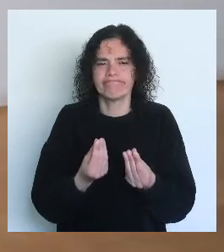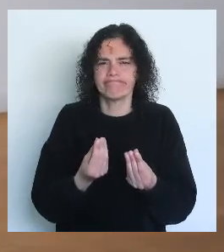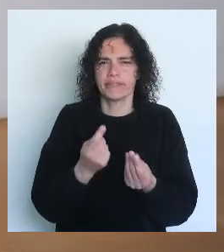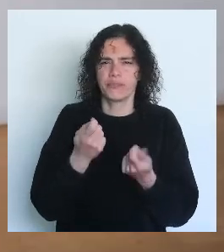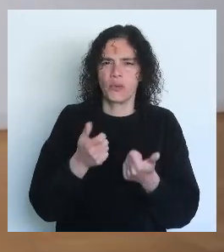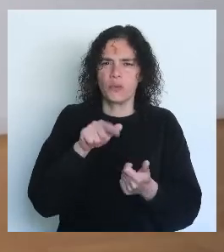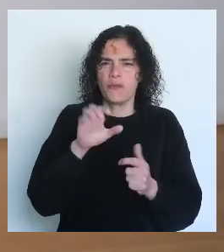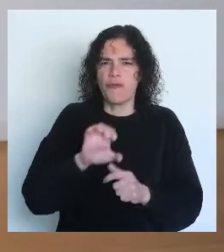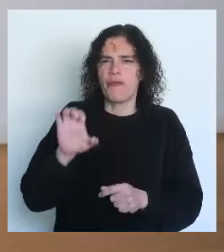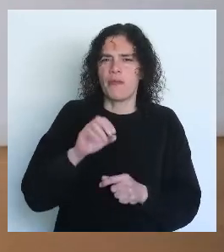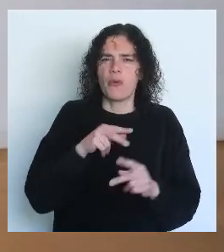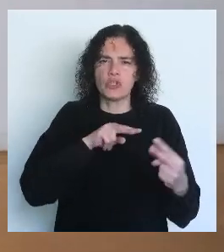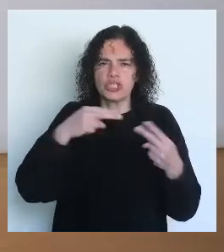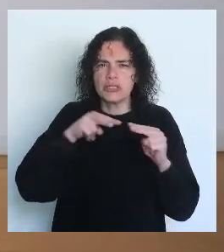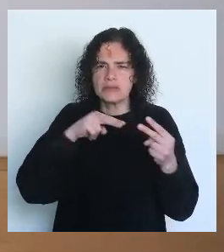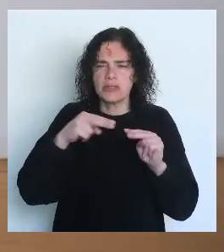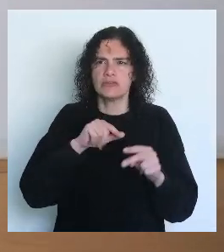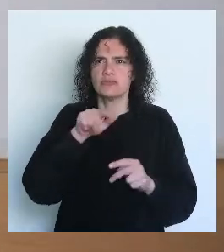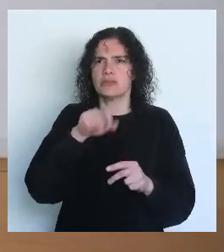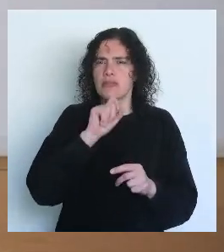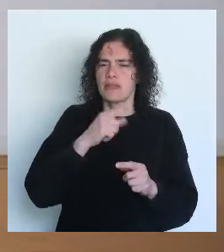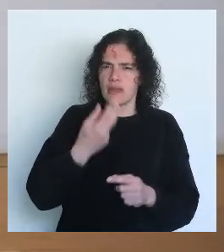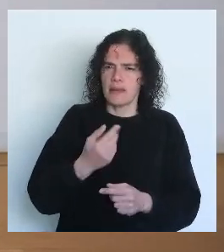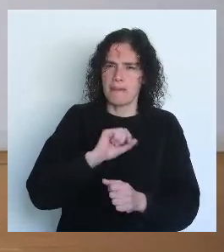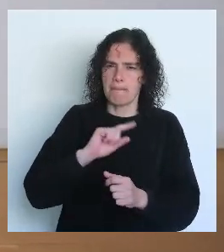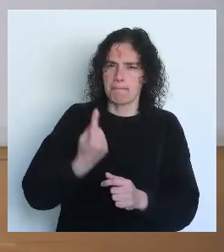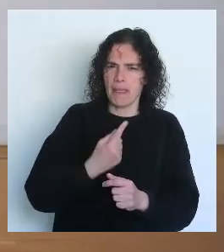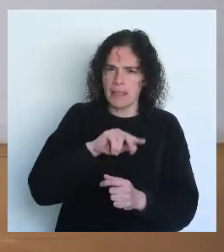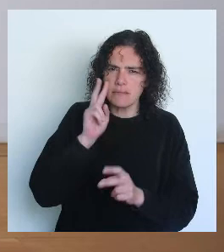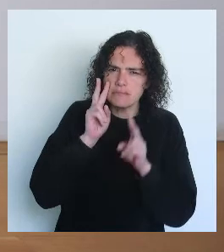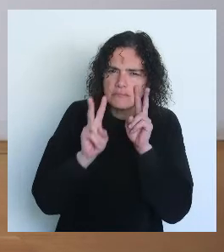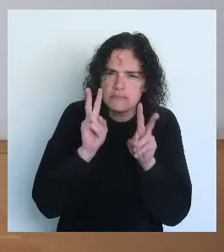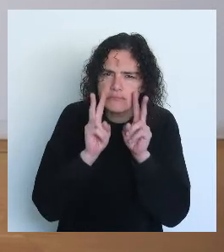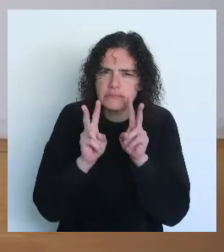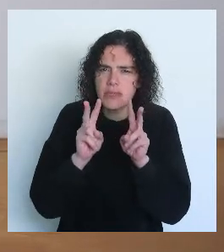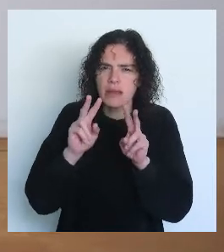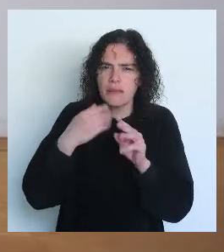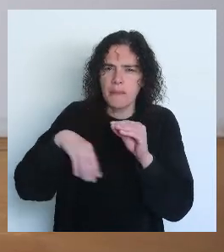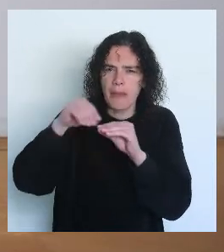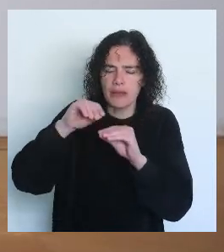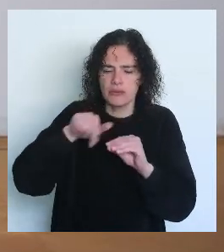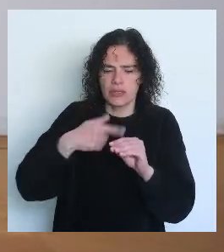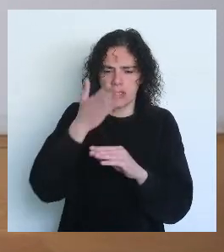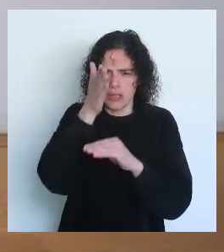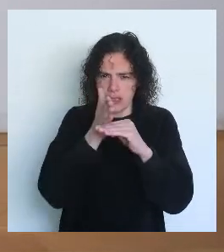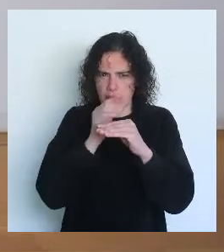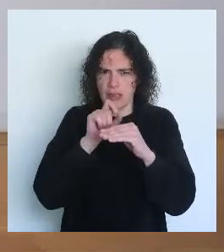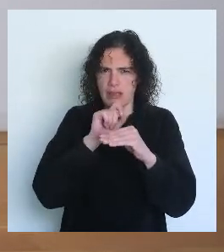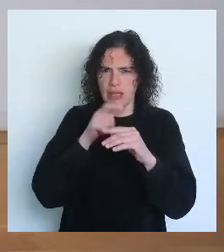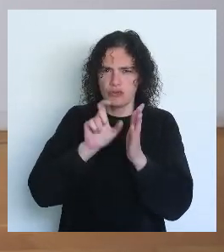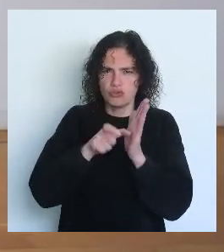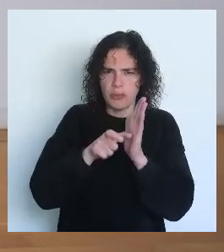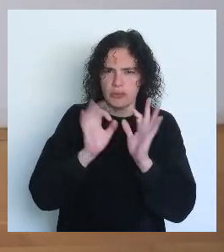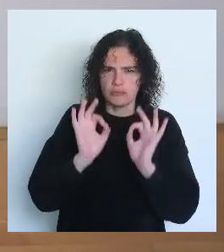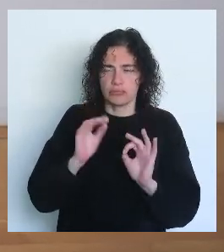almost a way or a strategy to force you to look harder. Is that the line in the middle is not